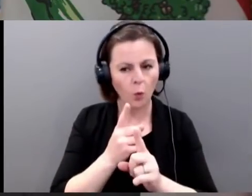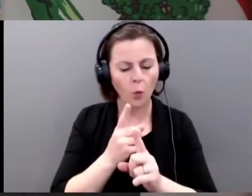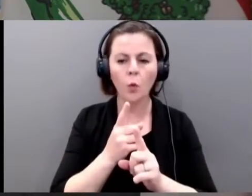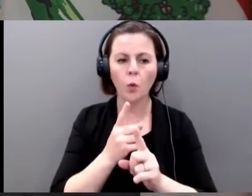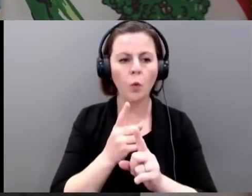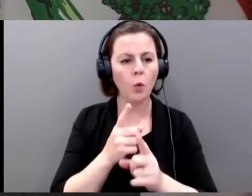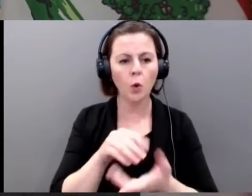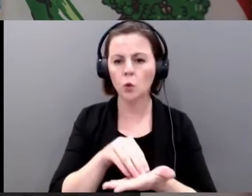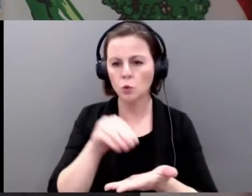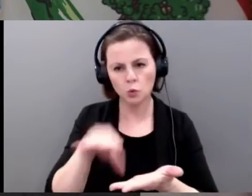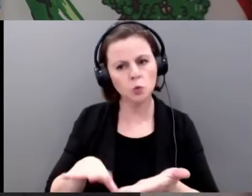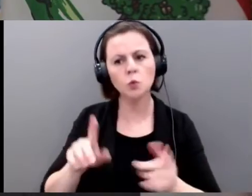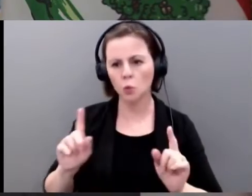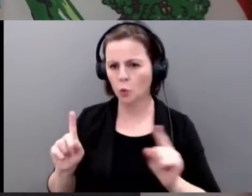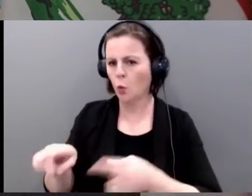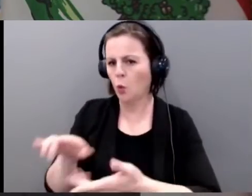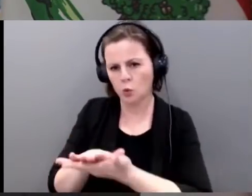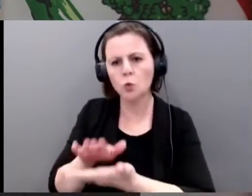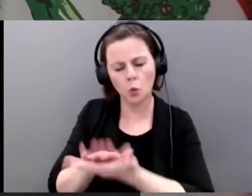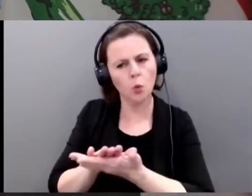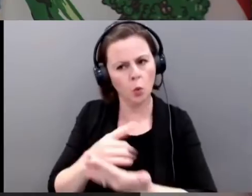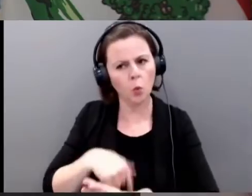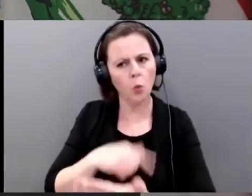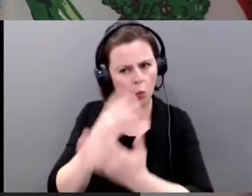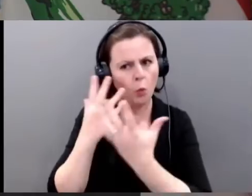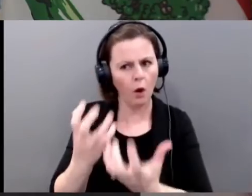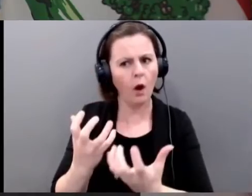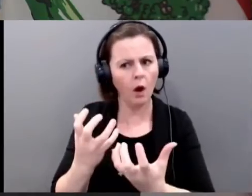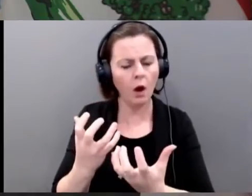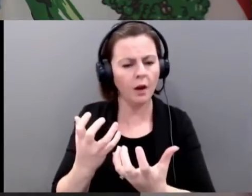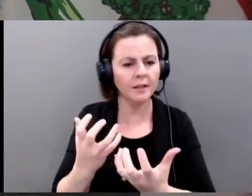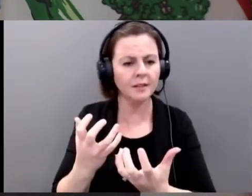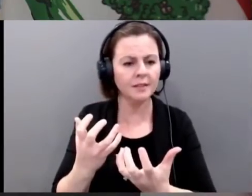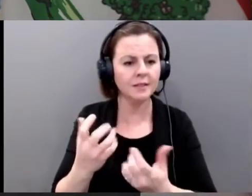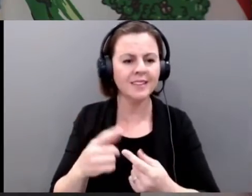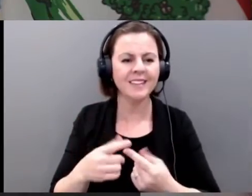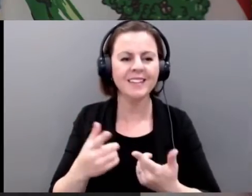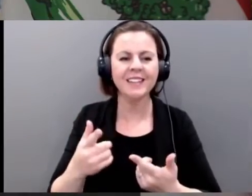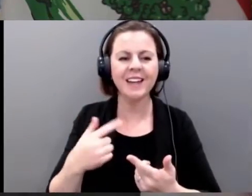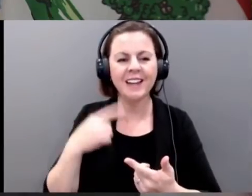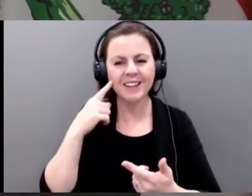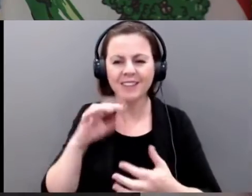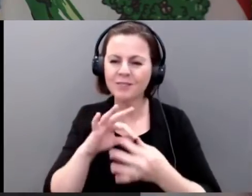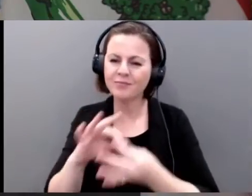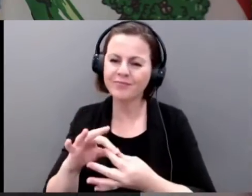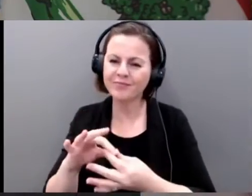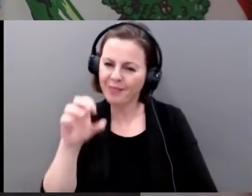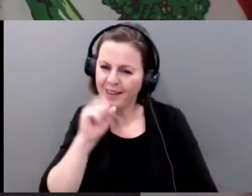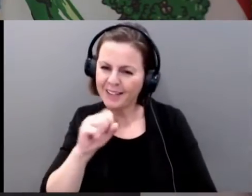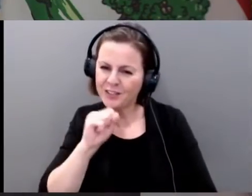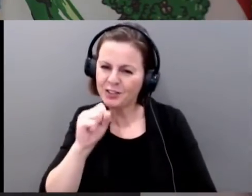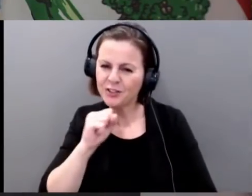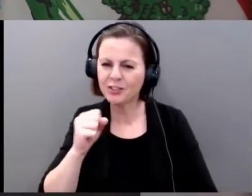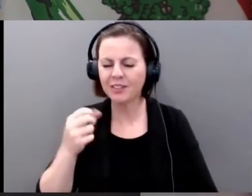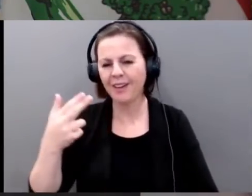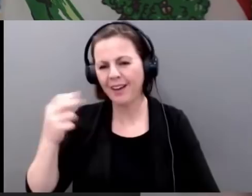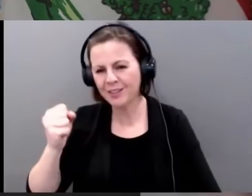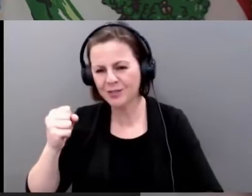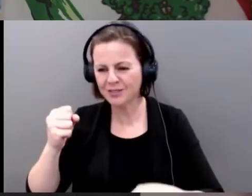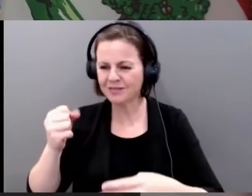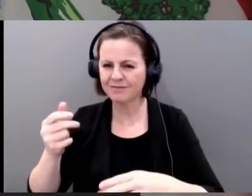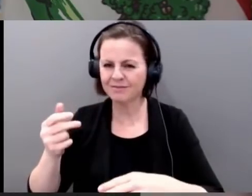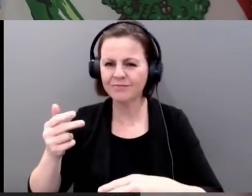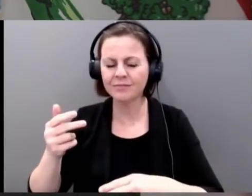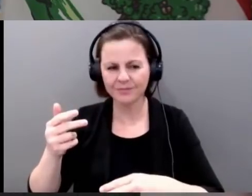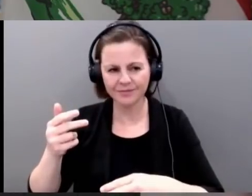our students in school. I think it's the proximity to age, the transient nature of